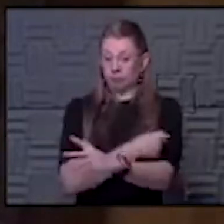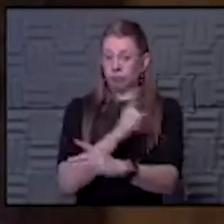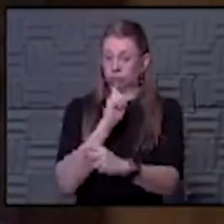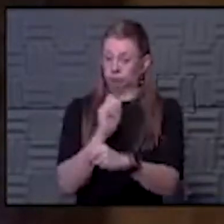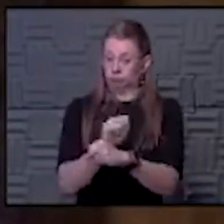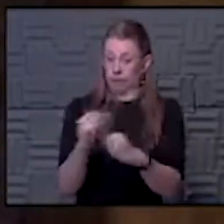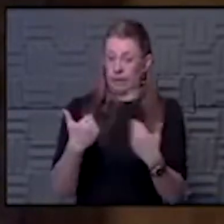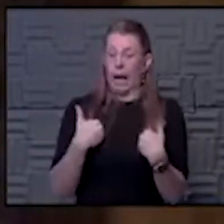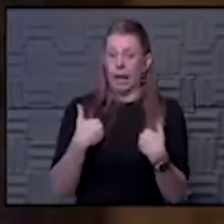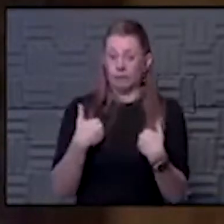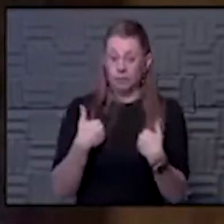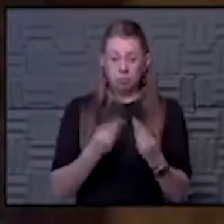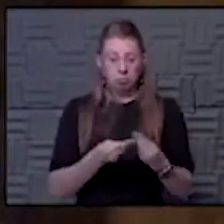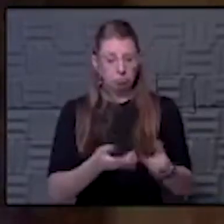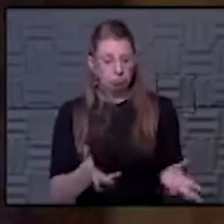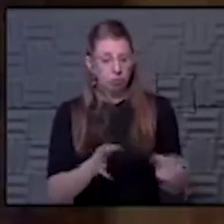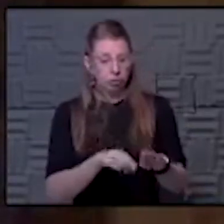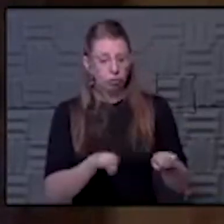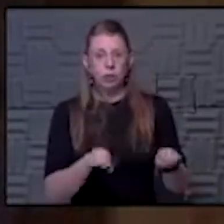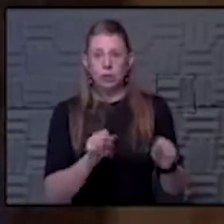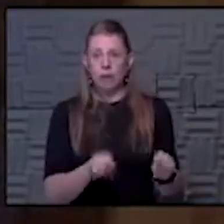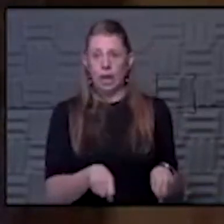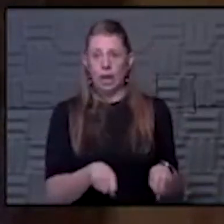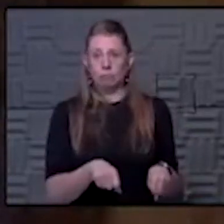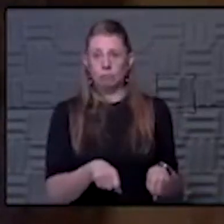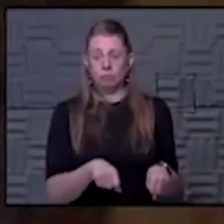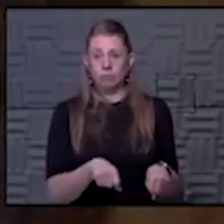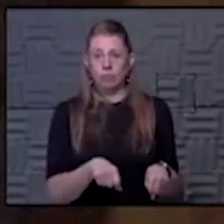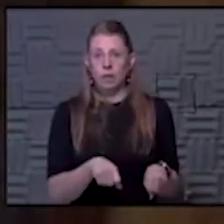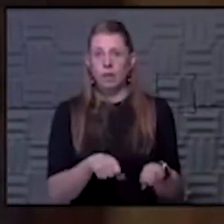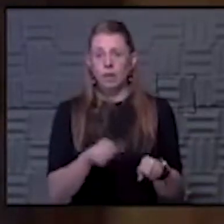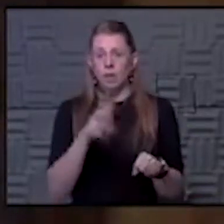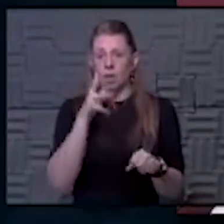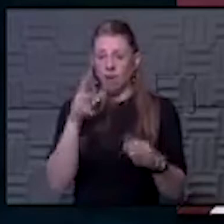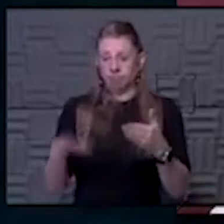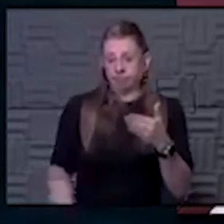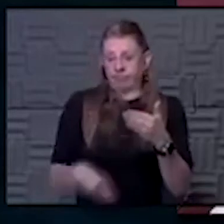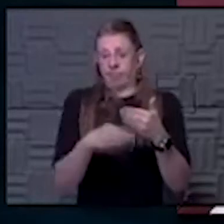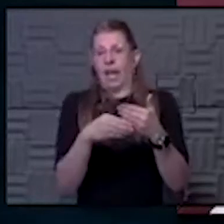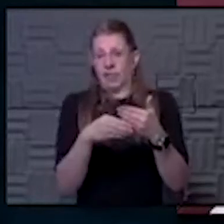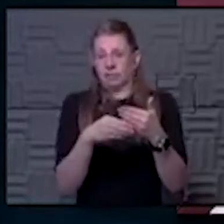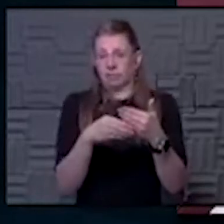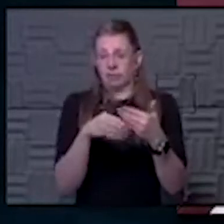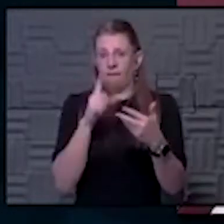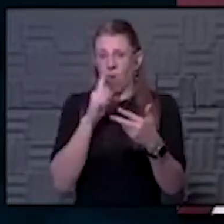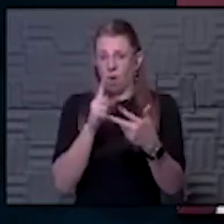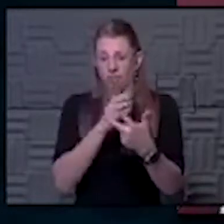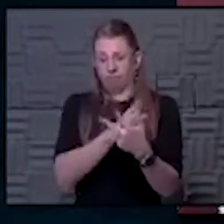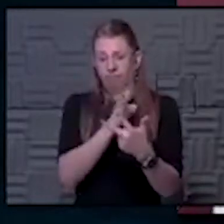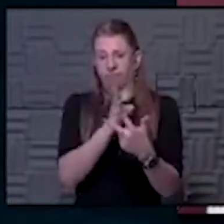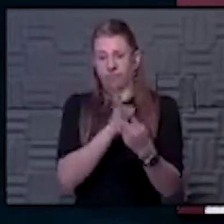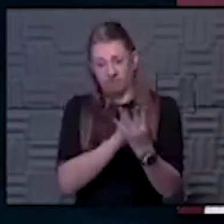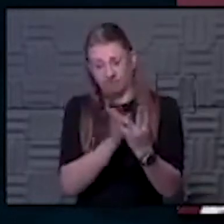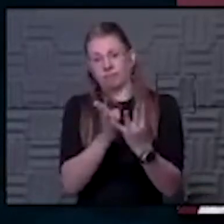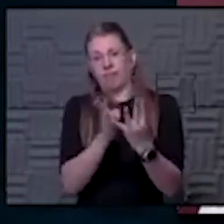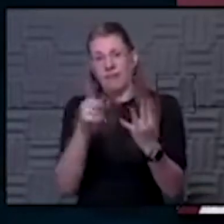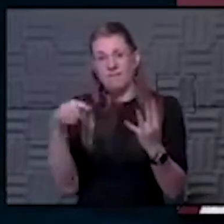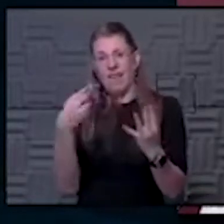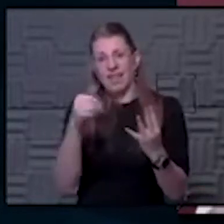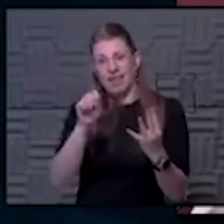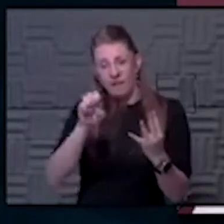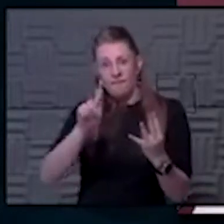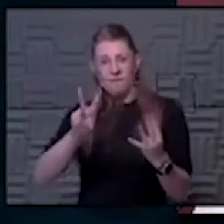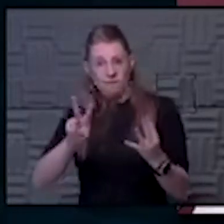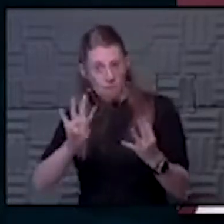to administer to children, they'll be put in the queue. And Dr. Norman, how do you see the general population